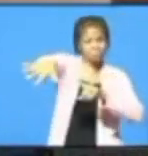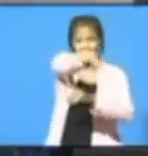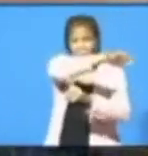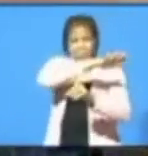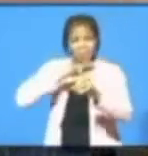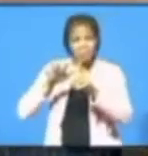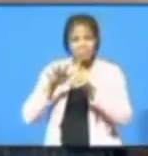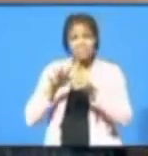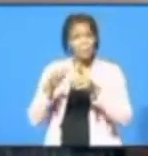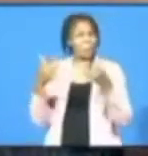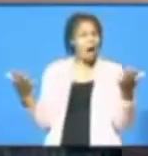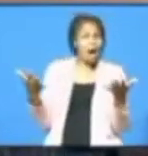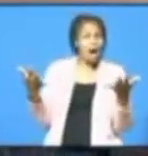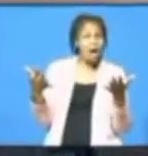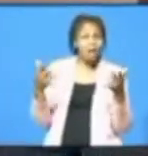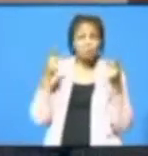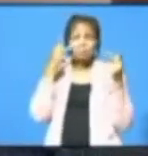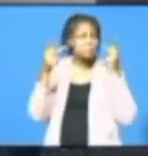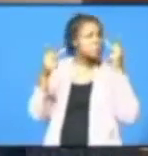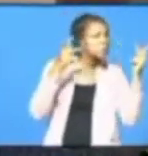is pollution.